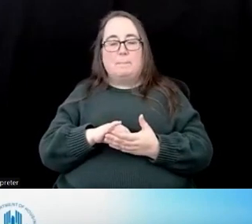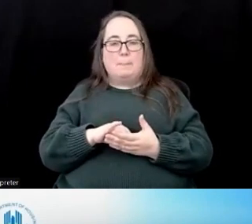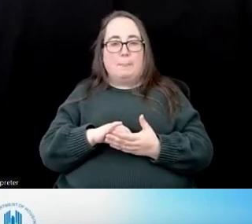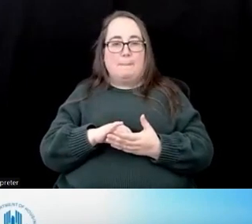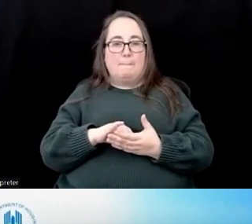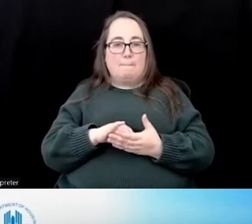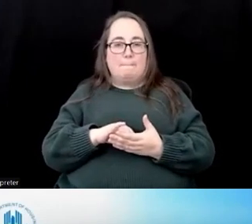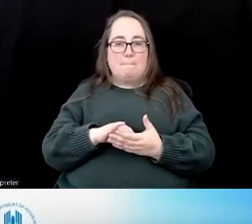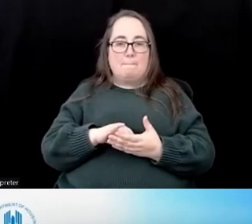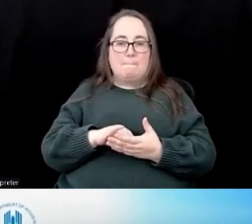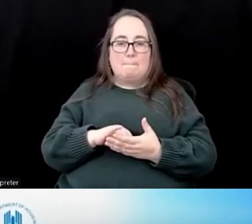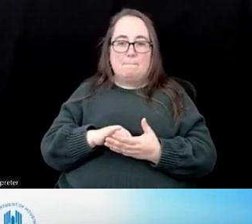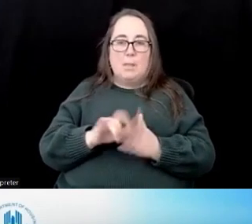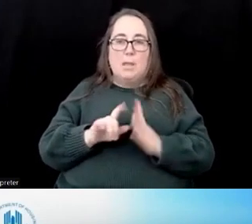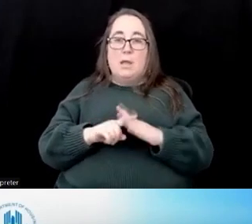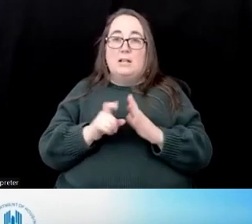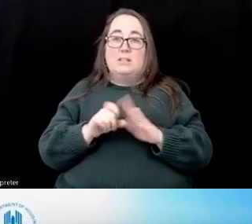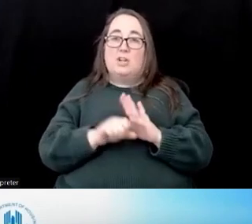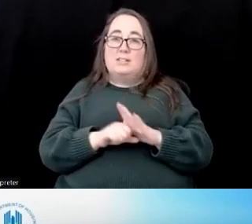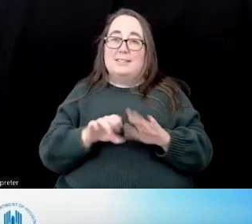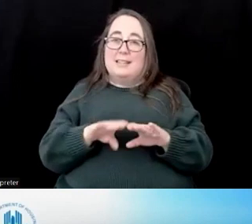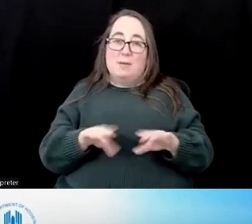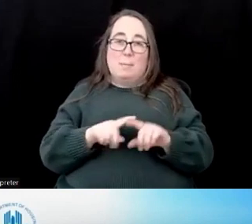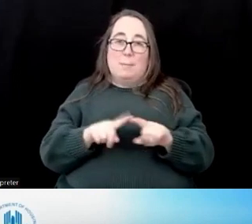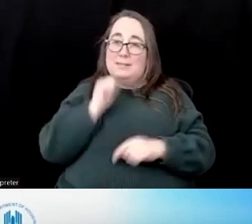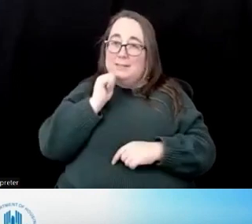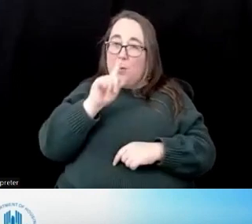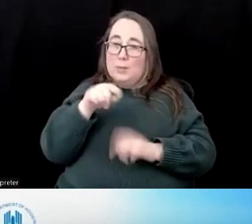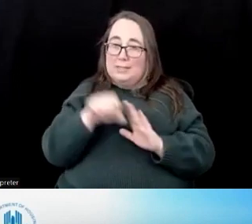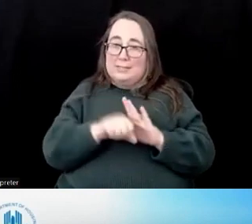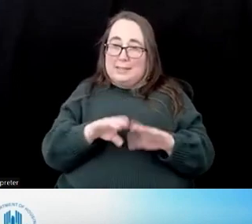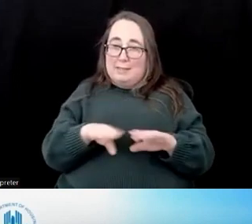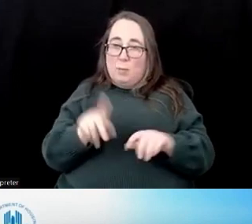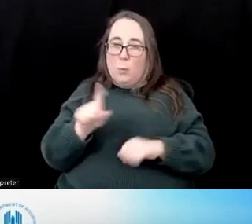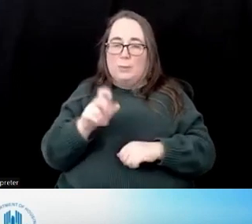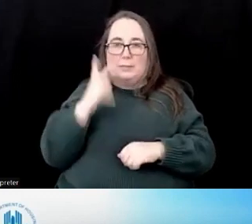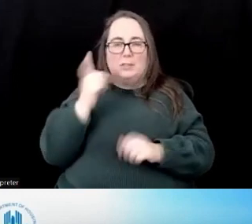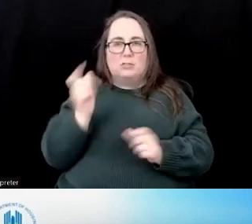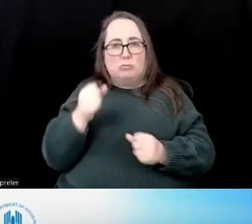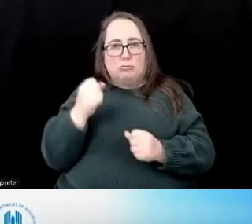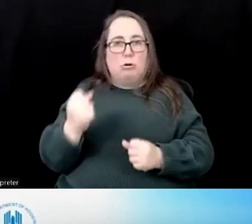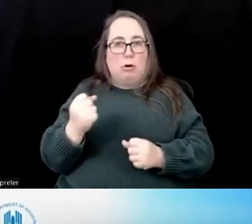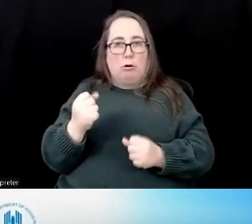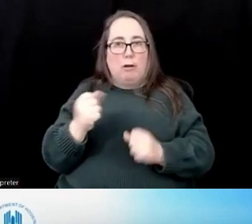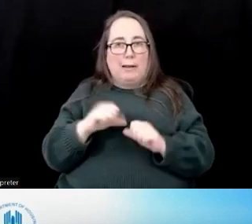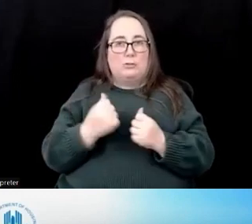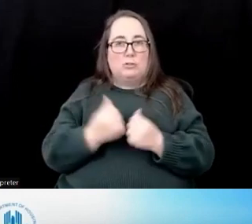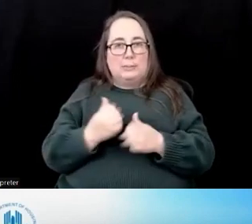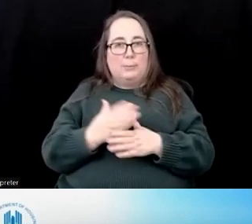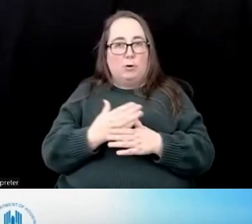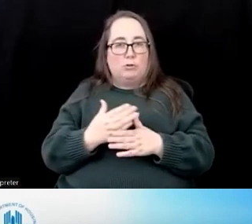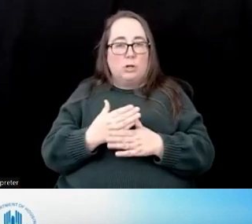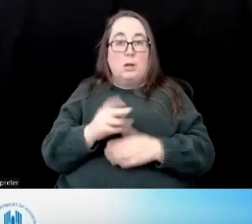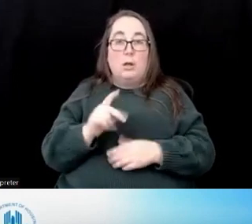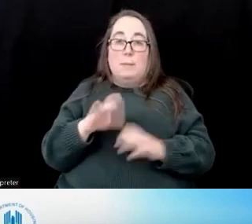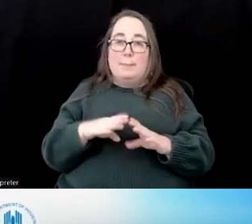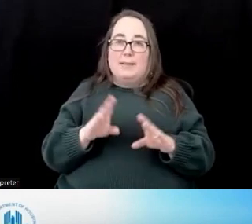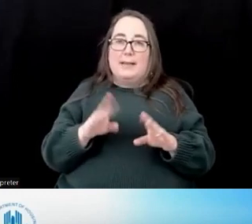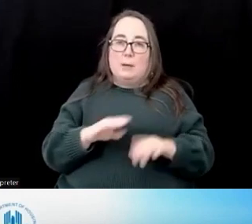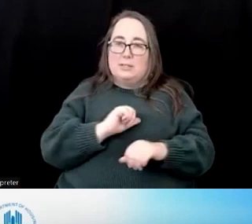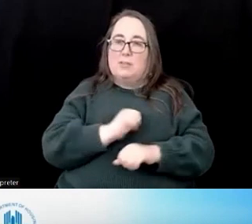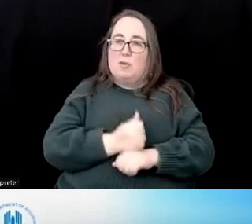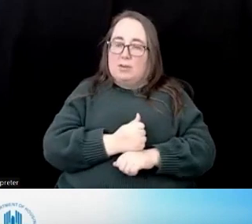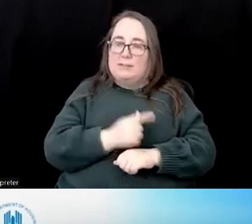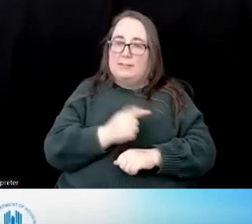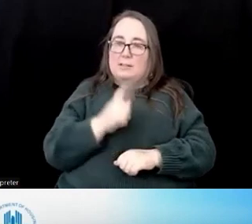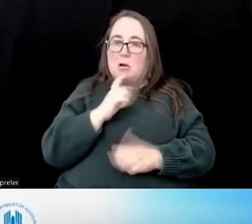really starts at the state level, but it's not exclusively at the state level where we need to see these strong agency partnerships. Public housing authorities, there